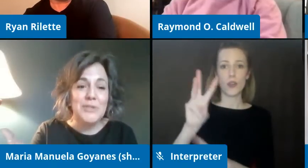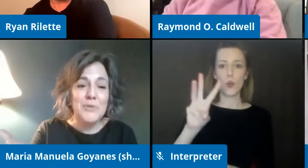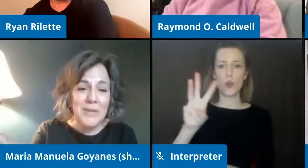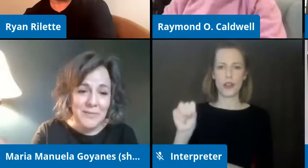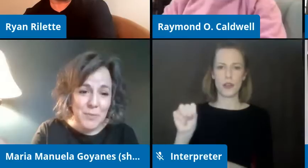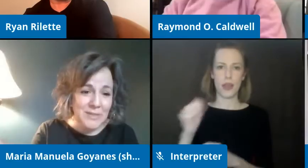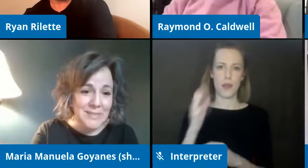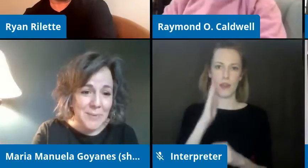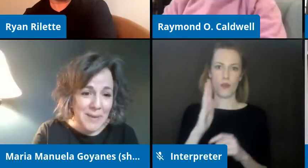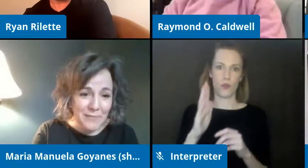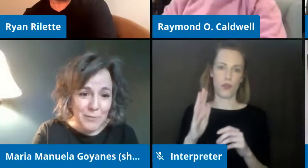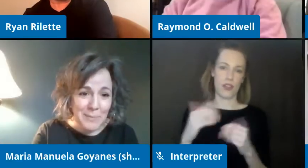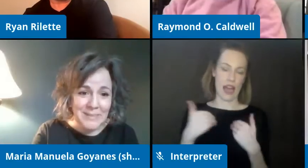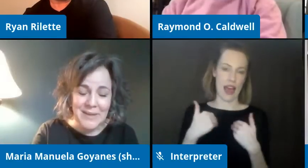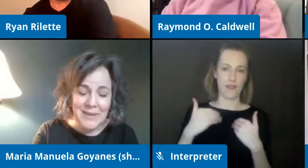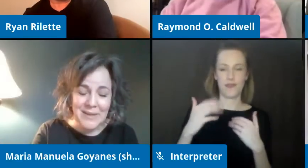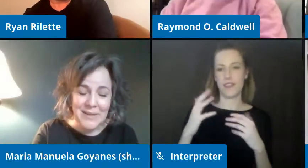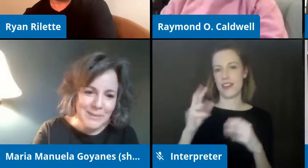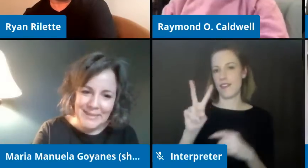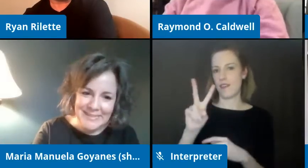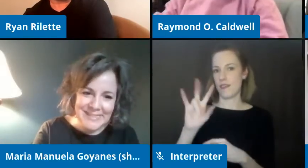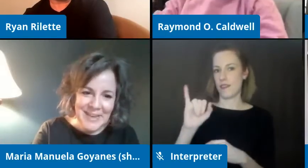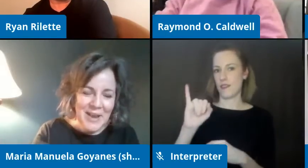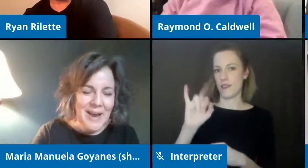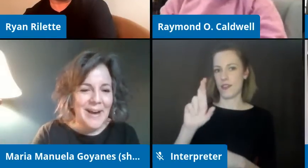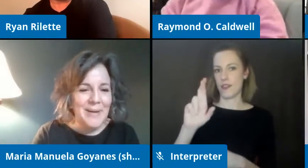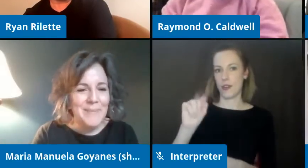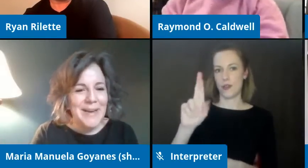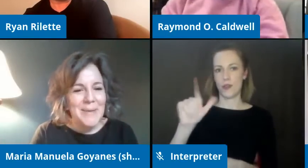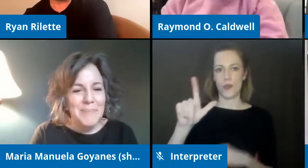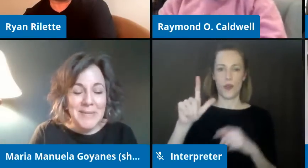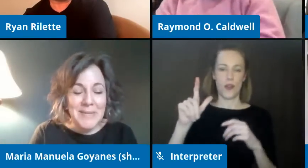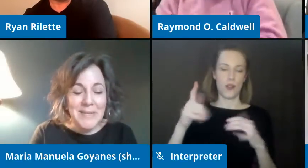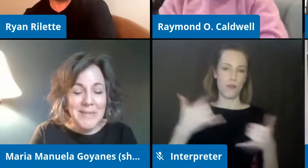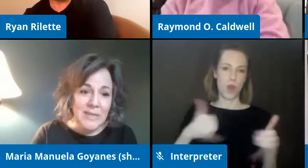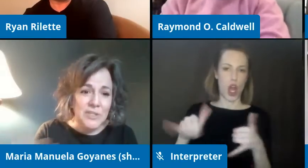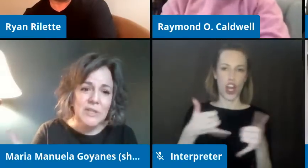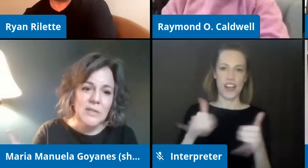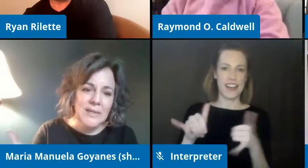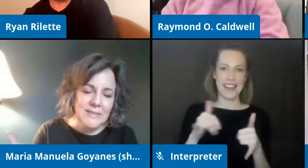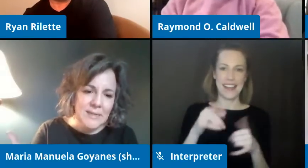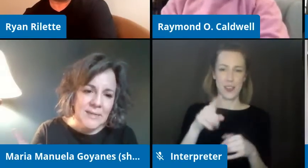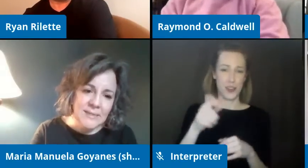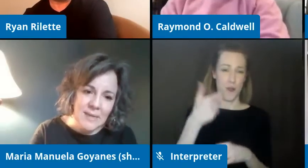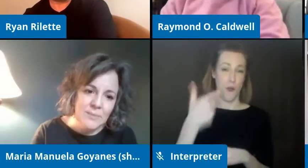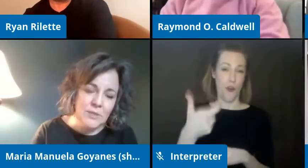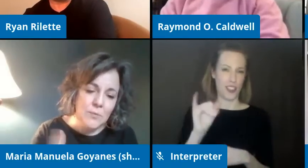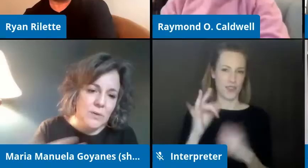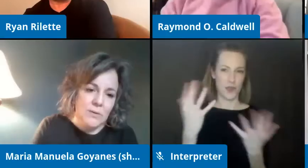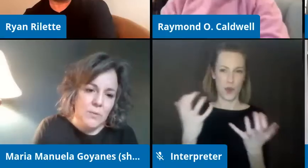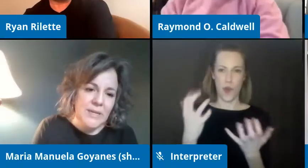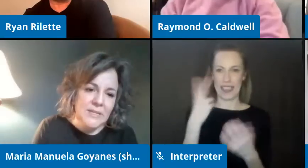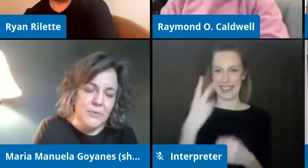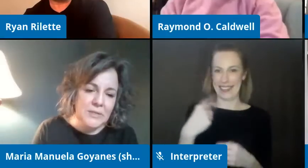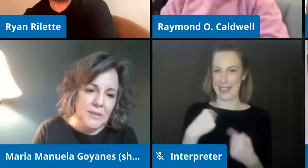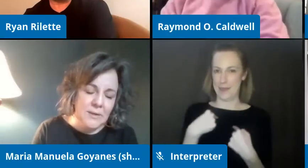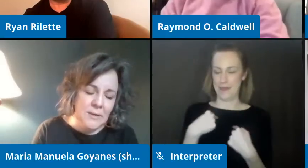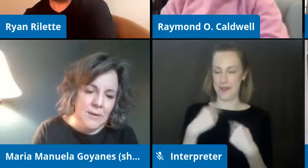if you tune in, if you want to see me make a fool of myself, please. But essentially,